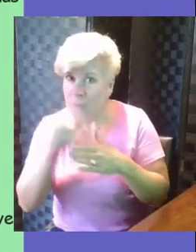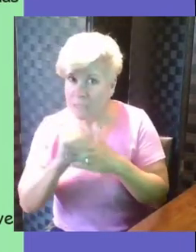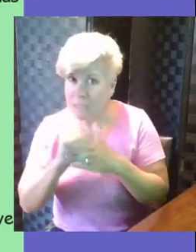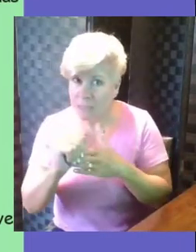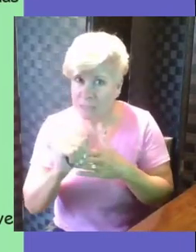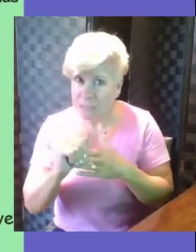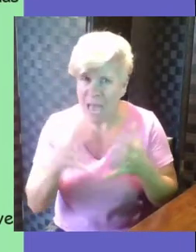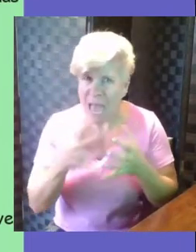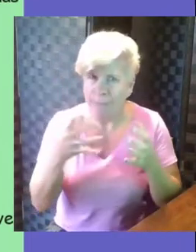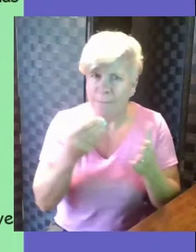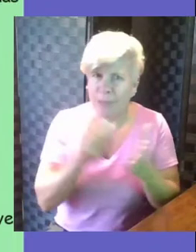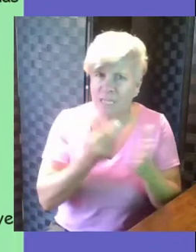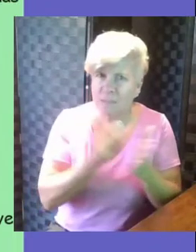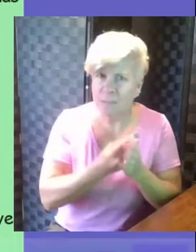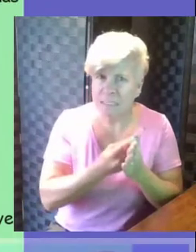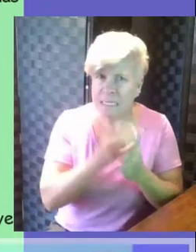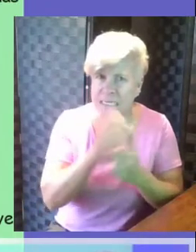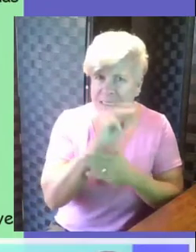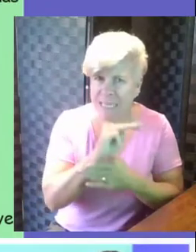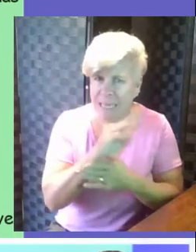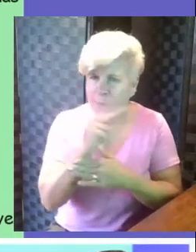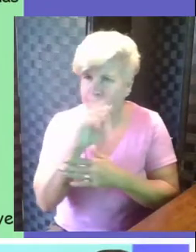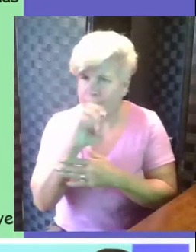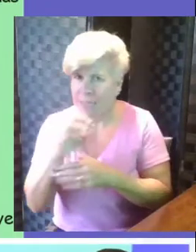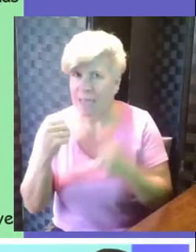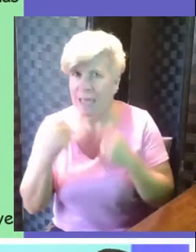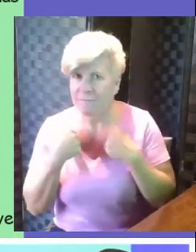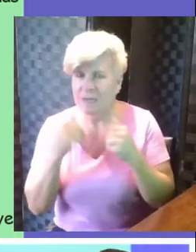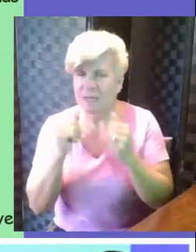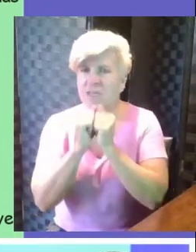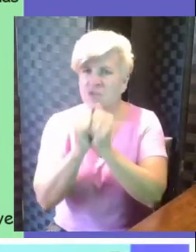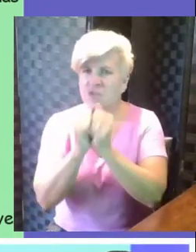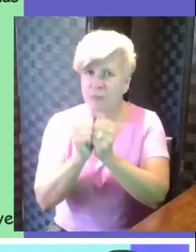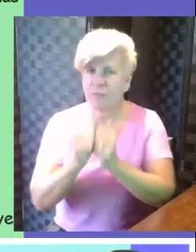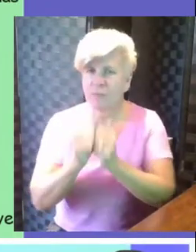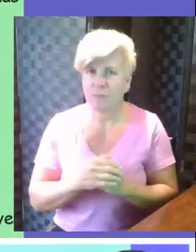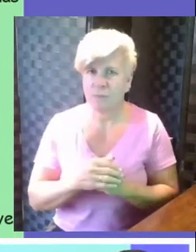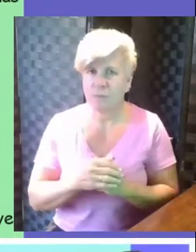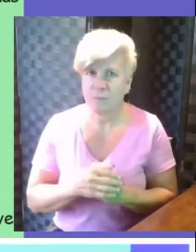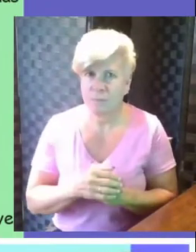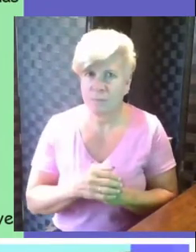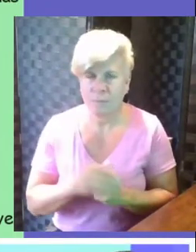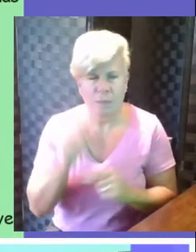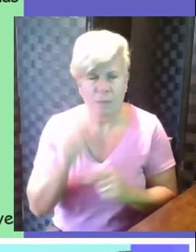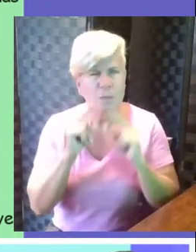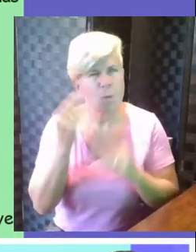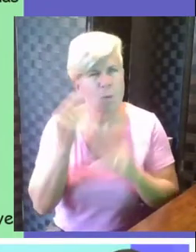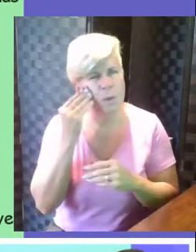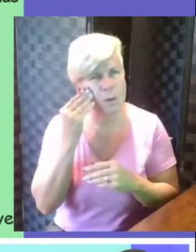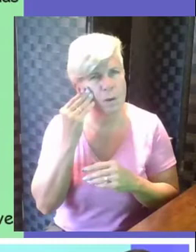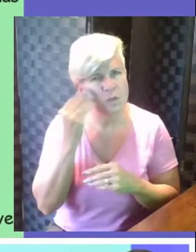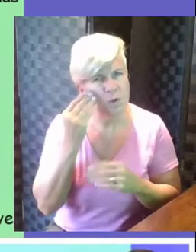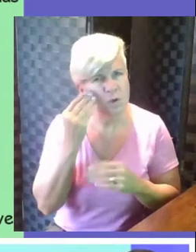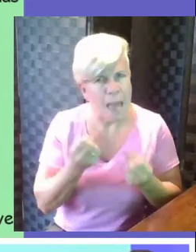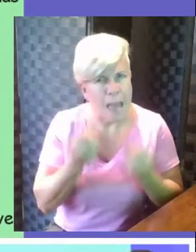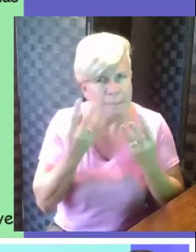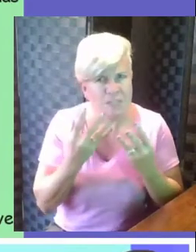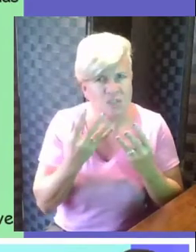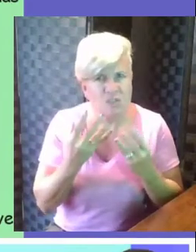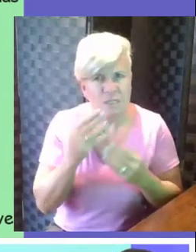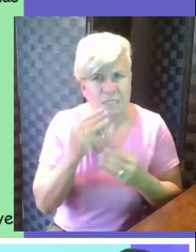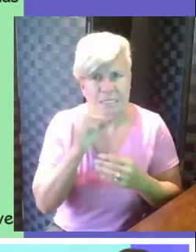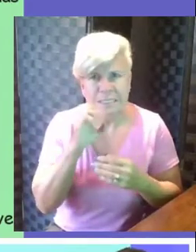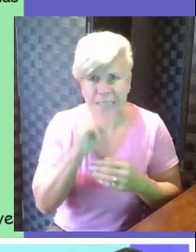money do Sam and Mike have in all? Okay, well, let's think about what we know. Do we know how much Sam